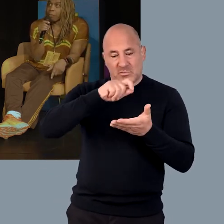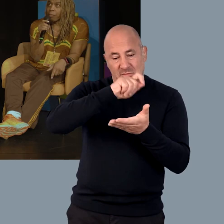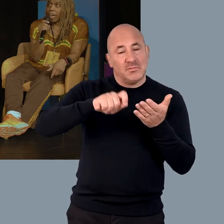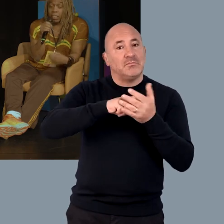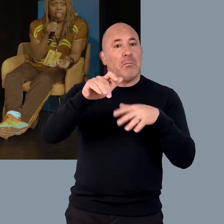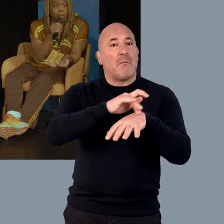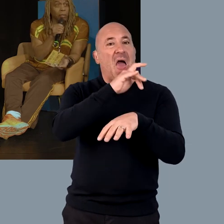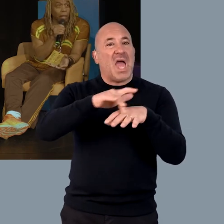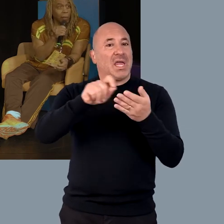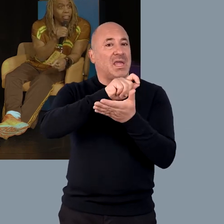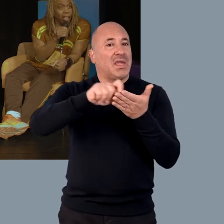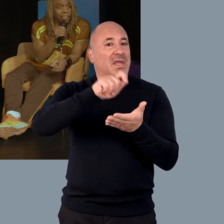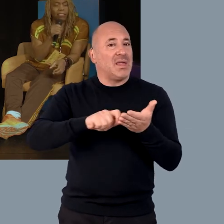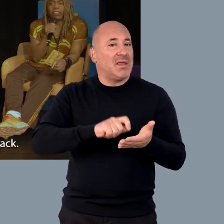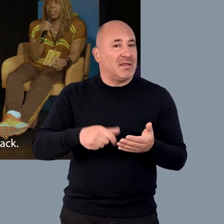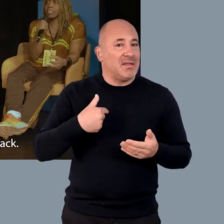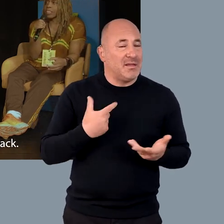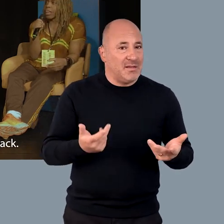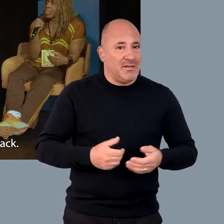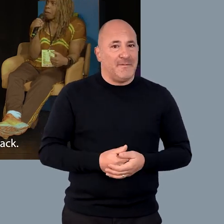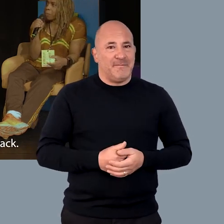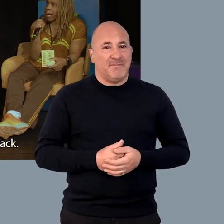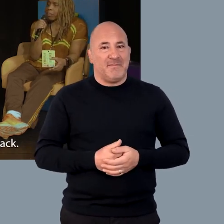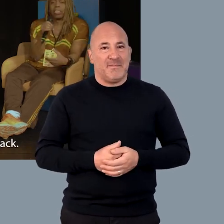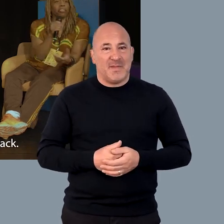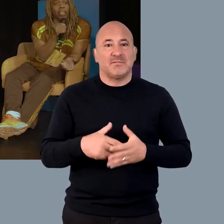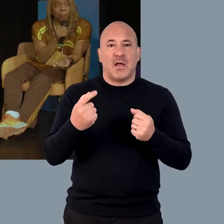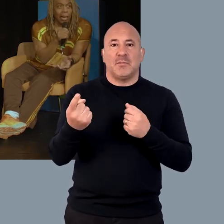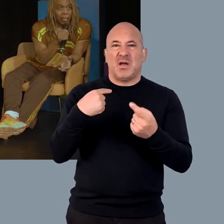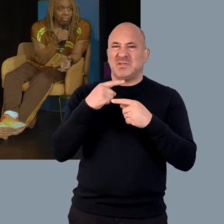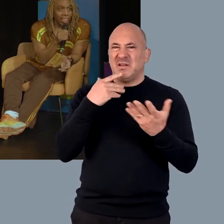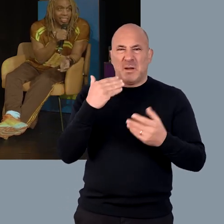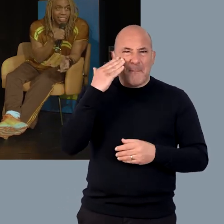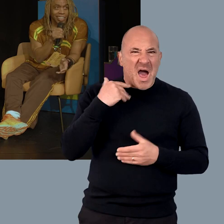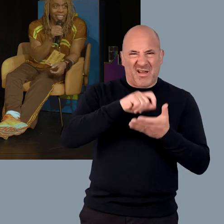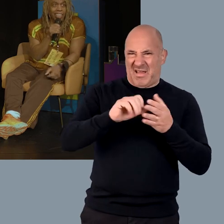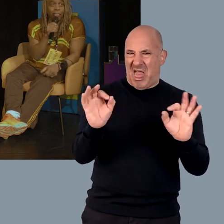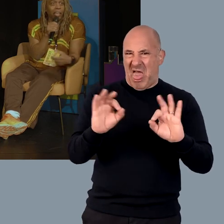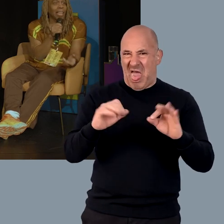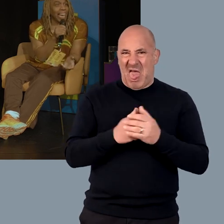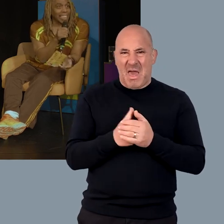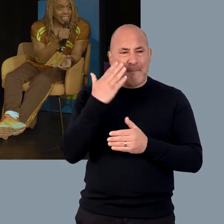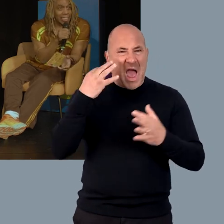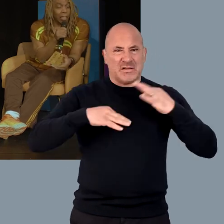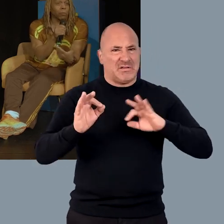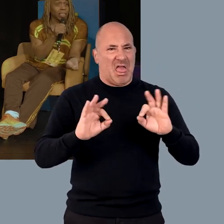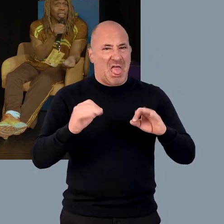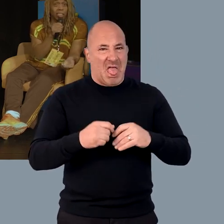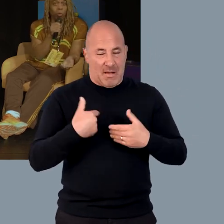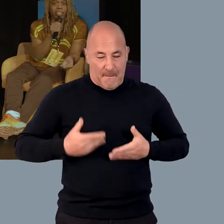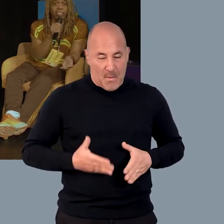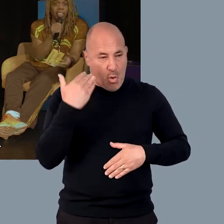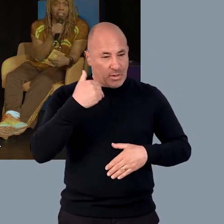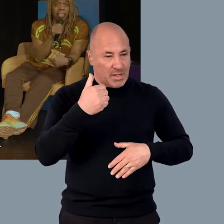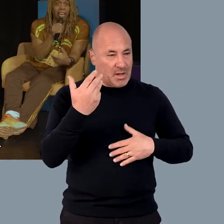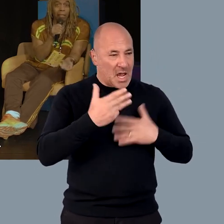um, I decided I want to be a playwright. And then the messages started to come back. There are no black playwrights. There were no black actors. I was born